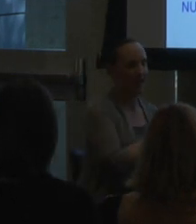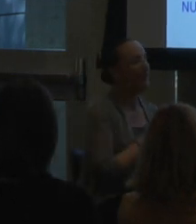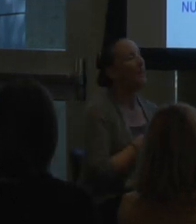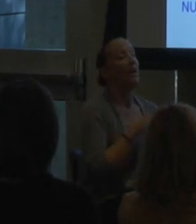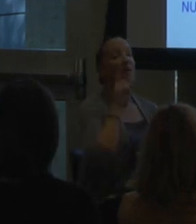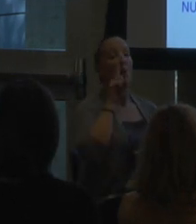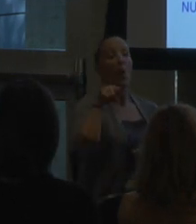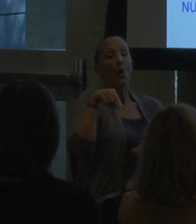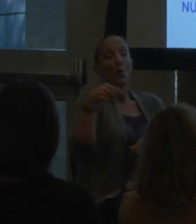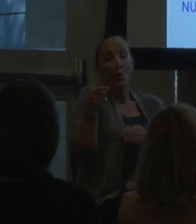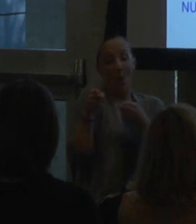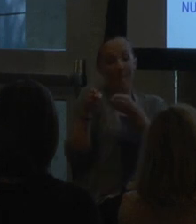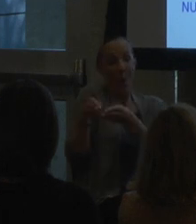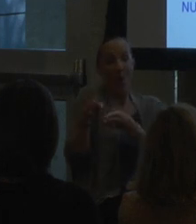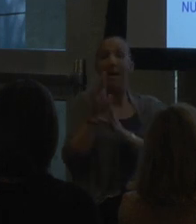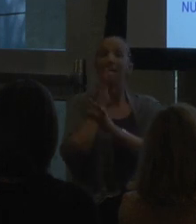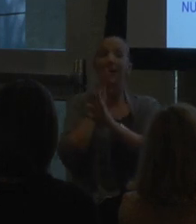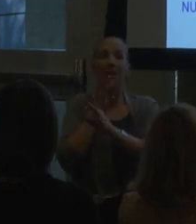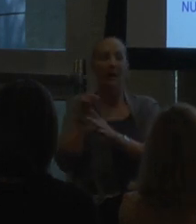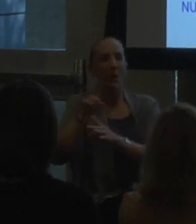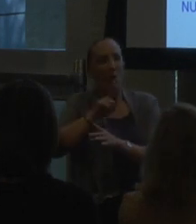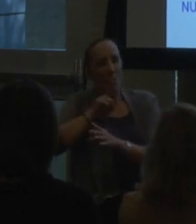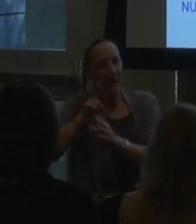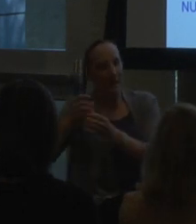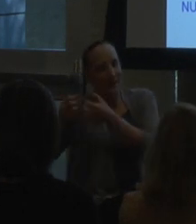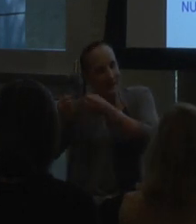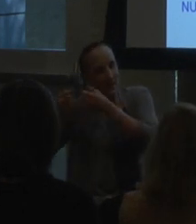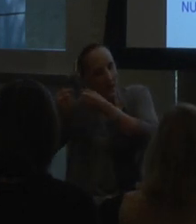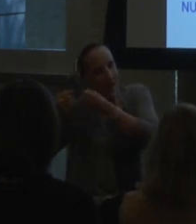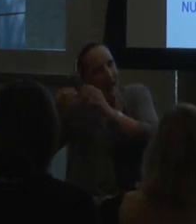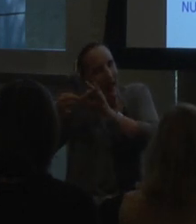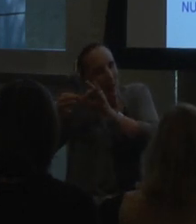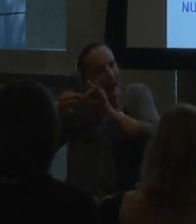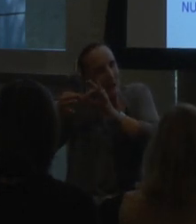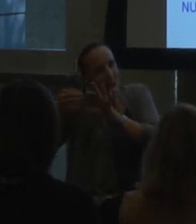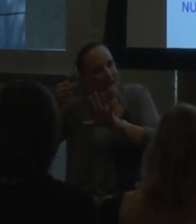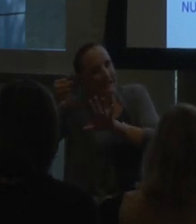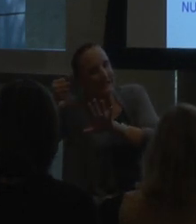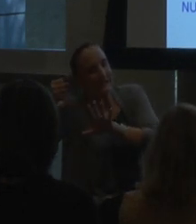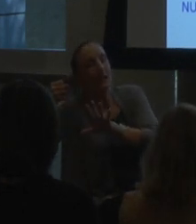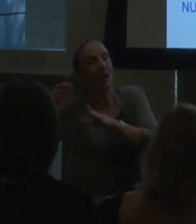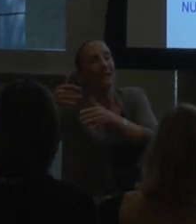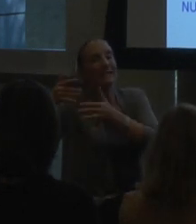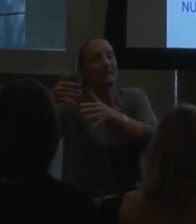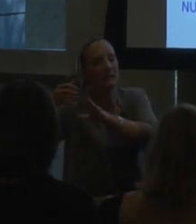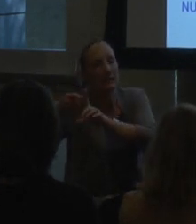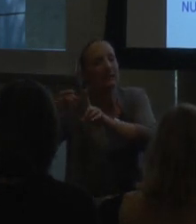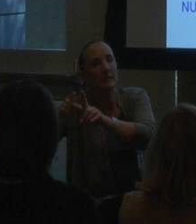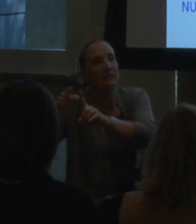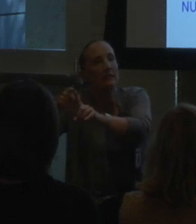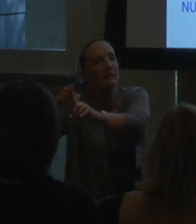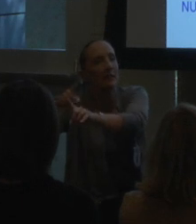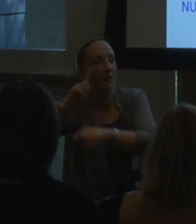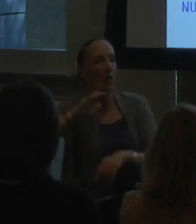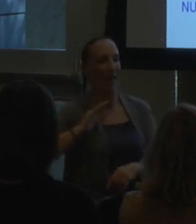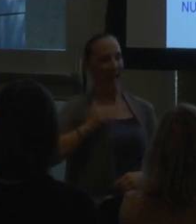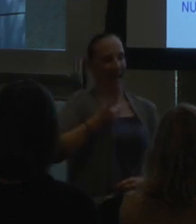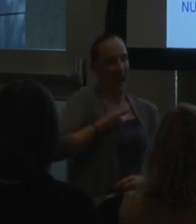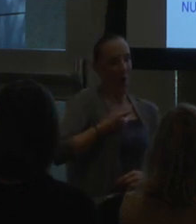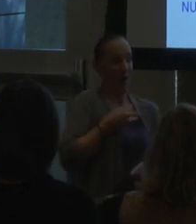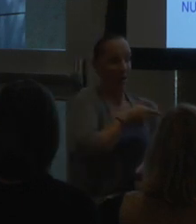for a unimodal bilingual, they are really sitting on that other language after it's activated. It can bubble along a bit for